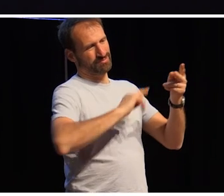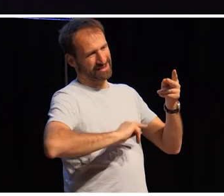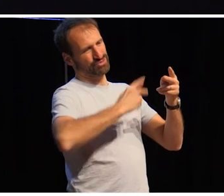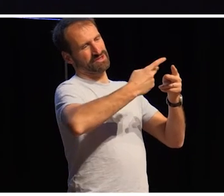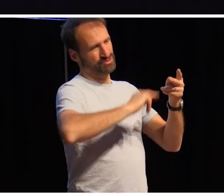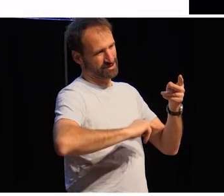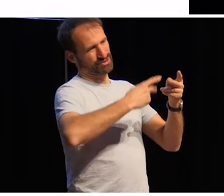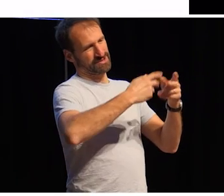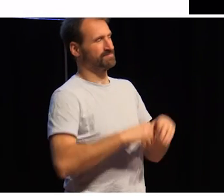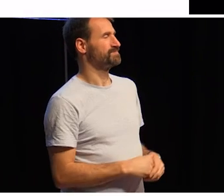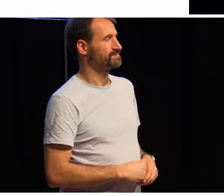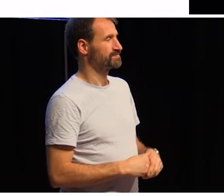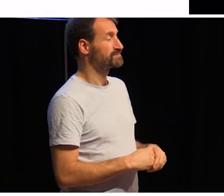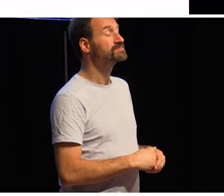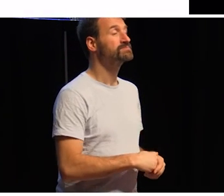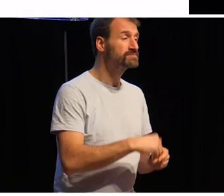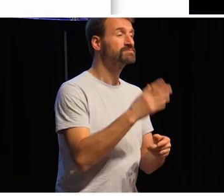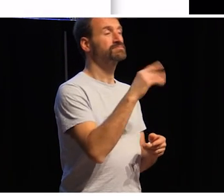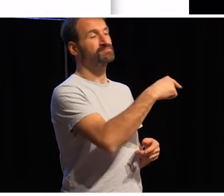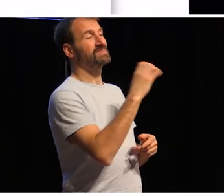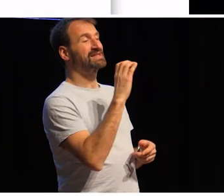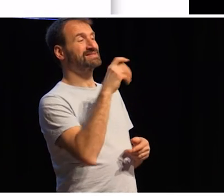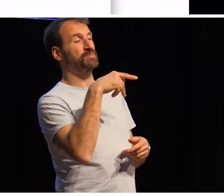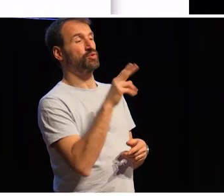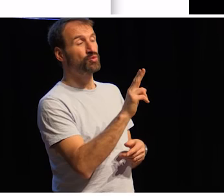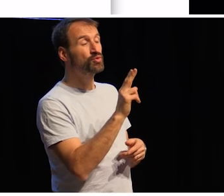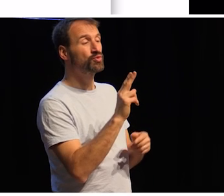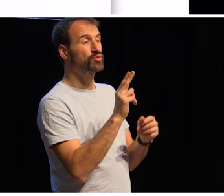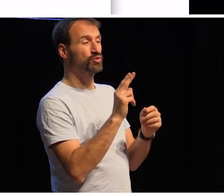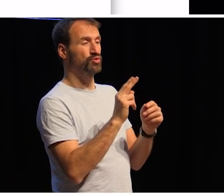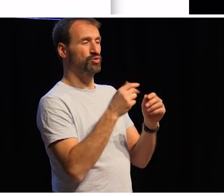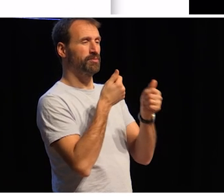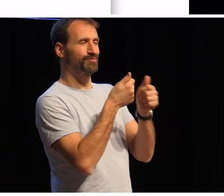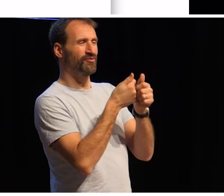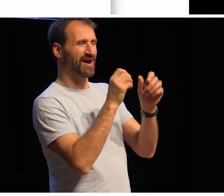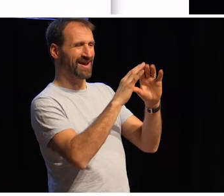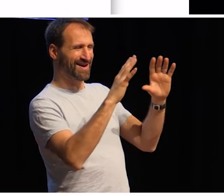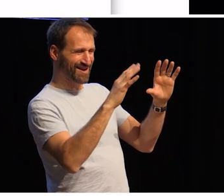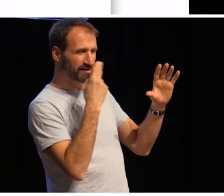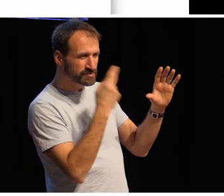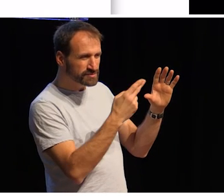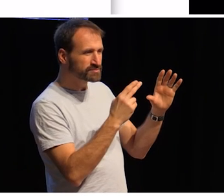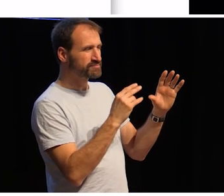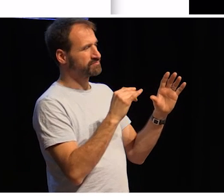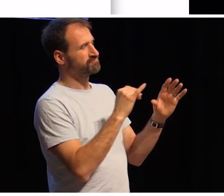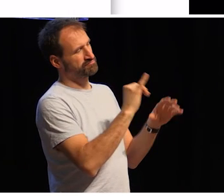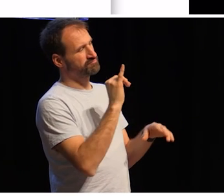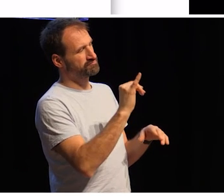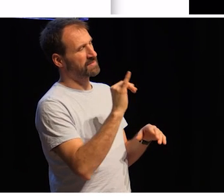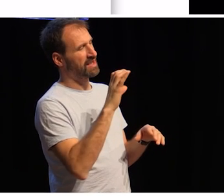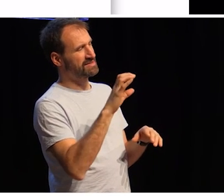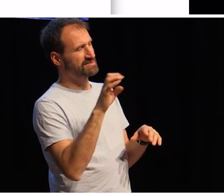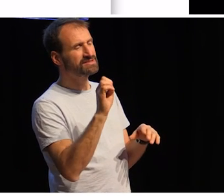So by looking at the CPU profile, looking with the IC Explorer at the state of the